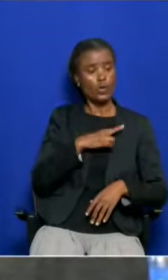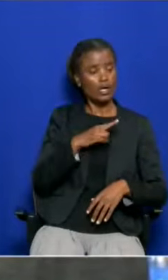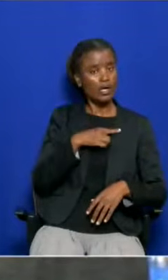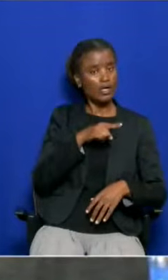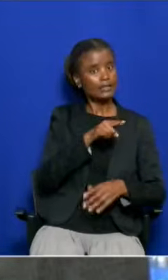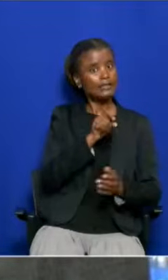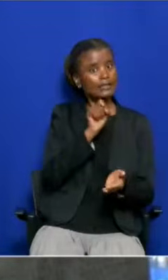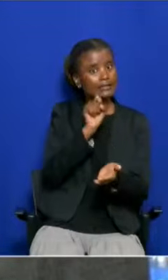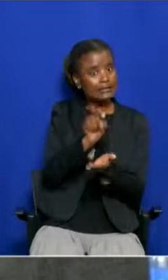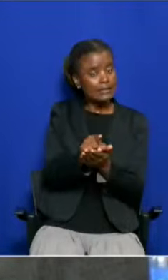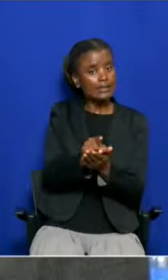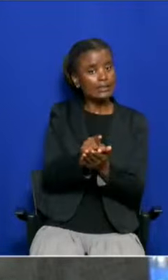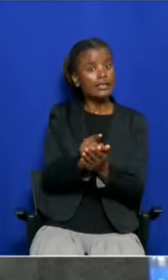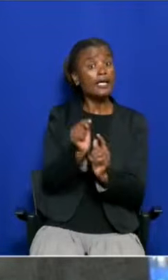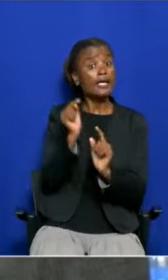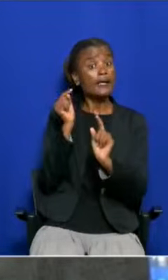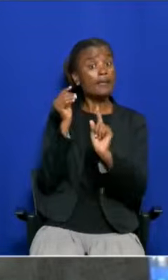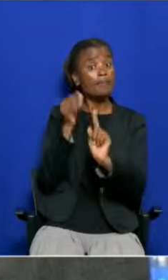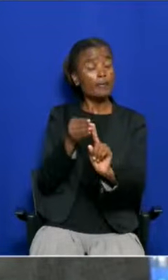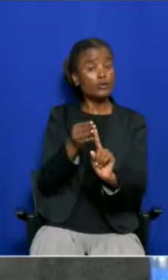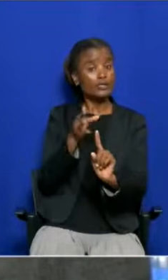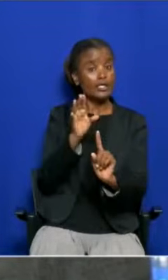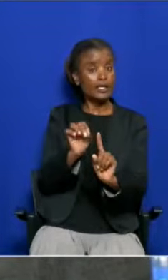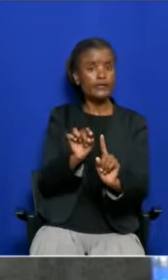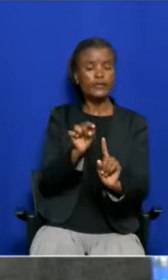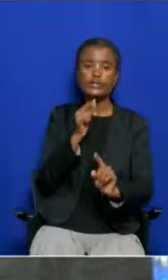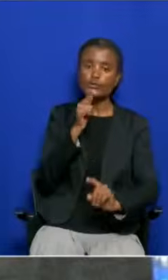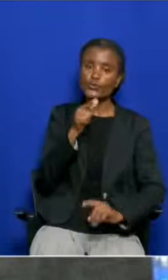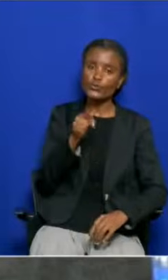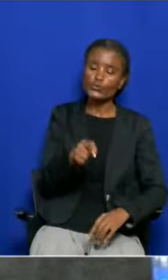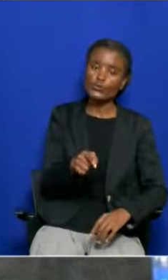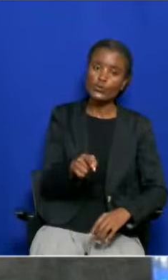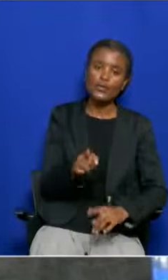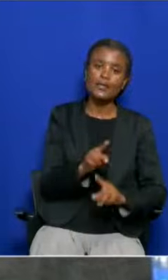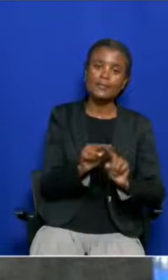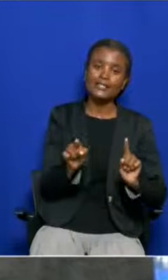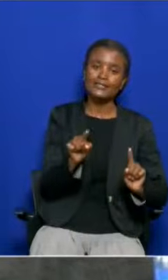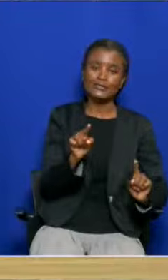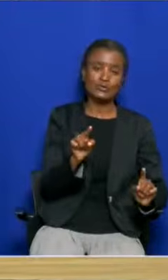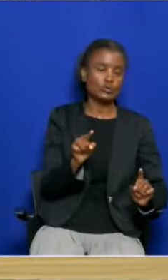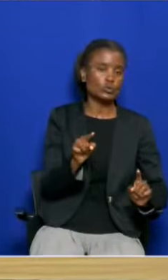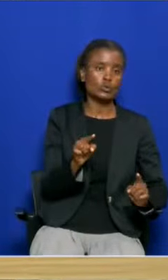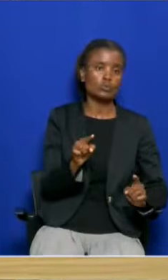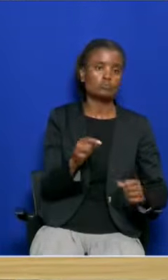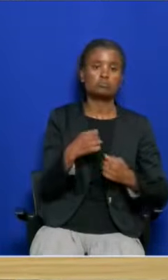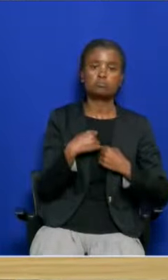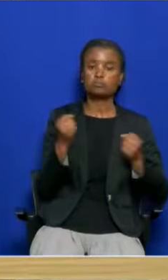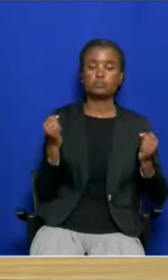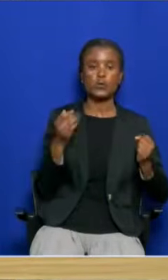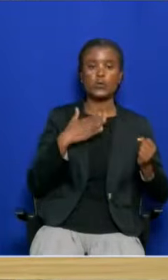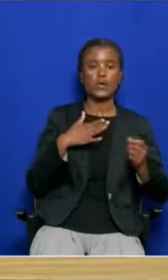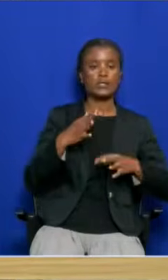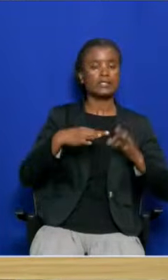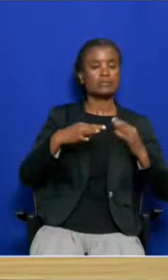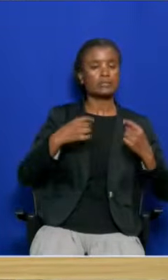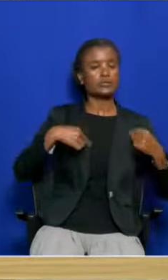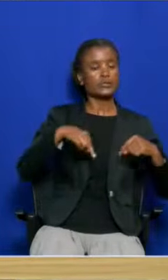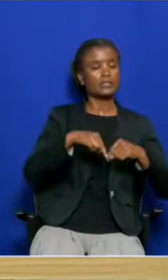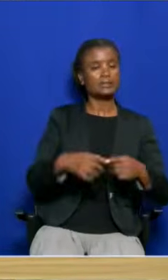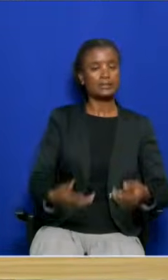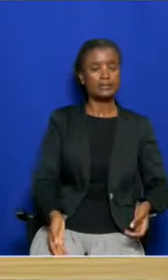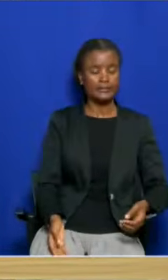the purpose of it, and you are just not being open with us about its process. Okay, I would